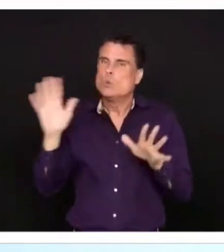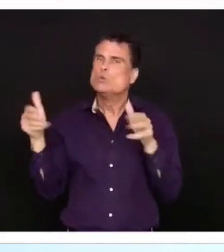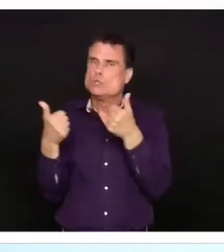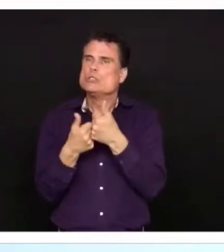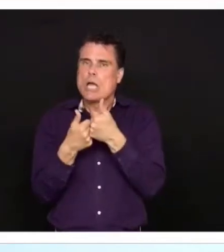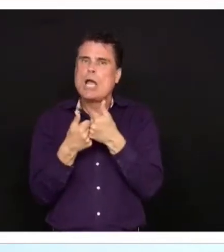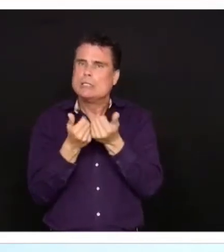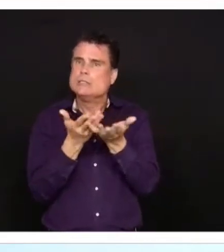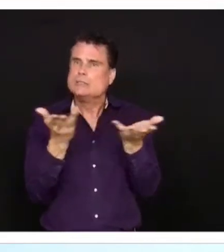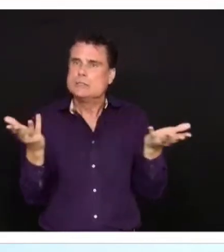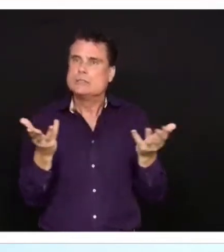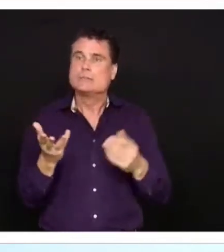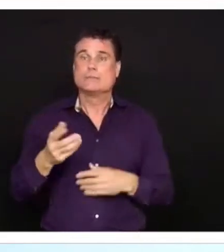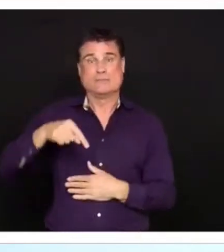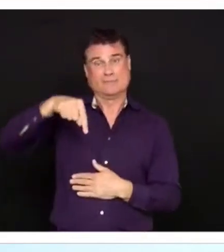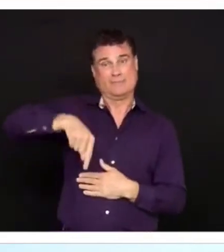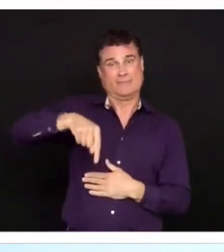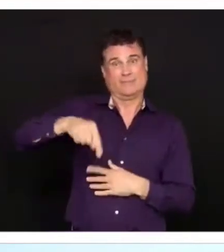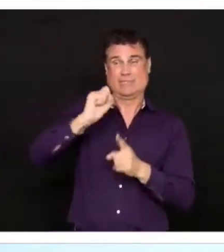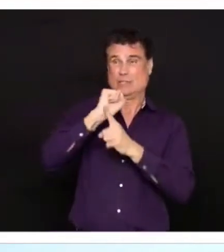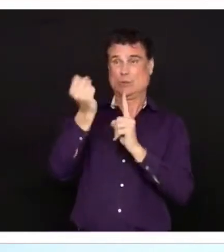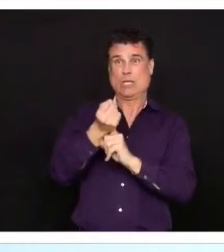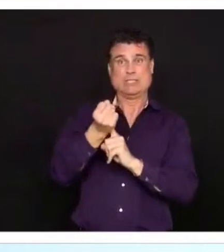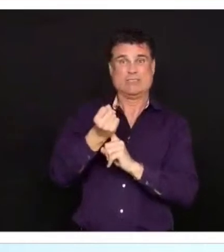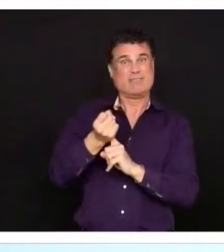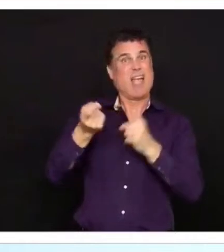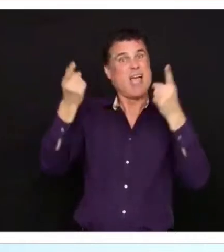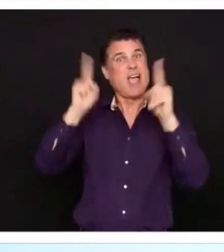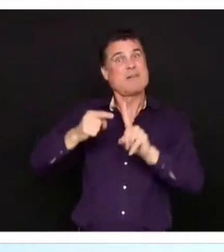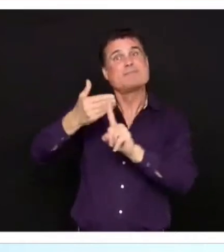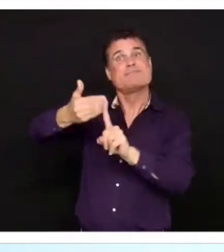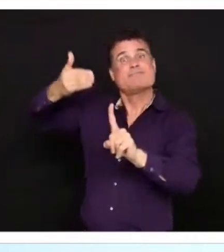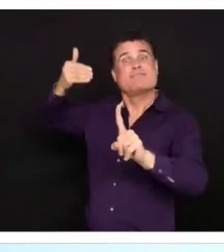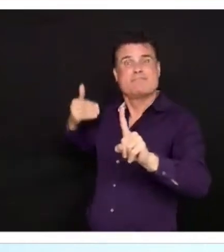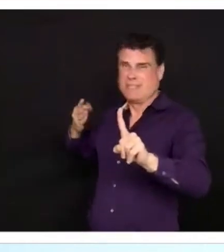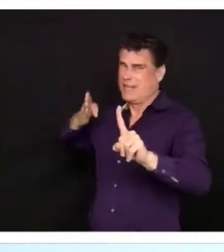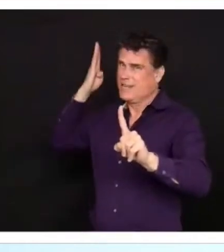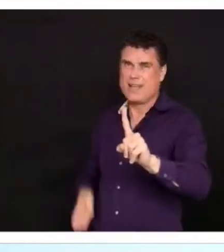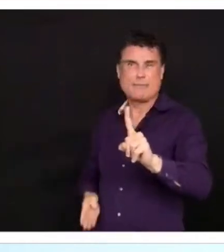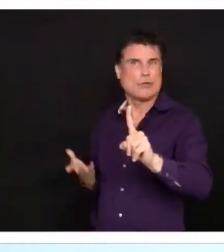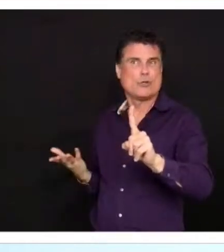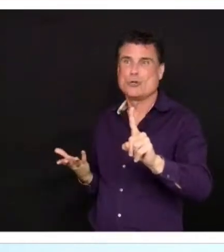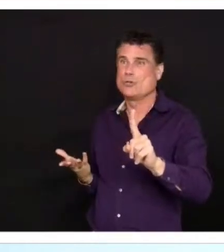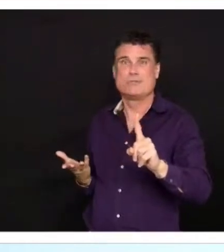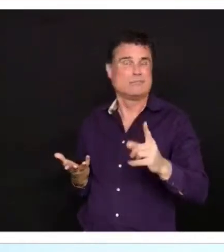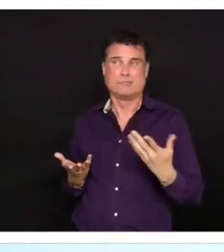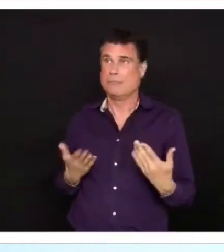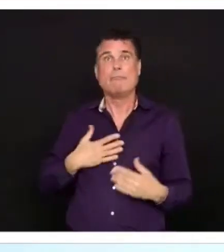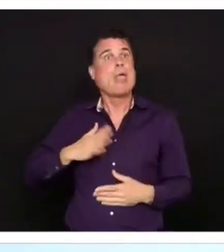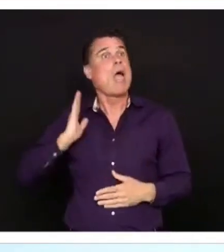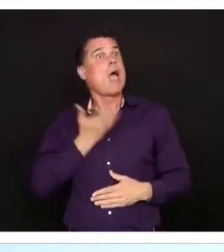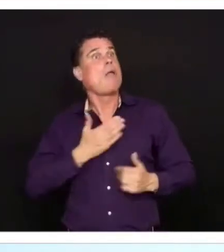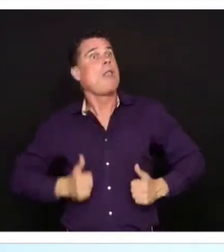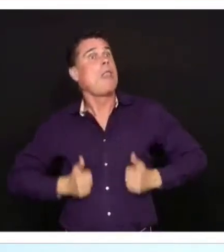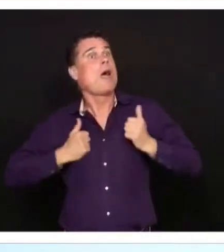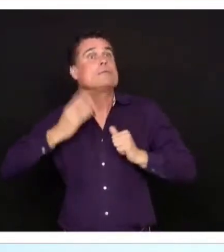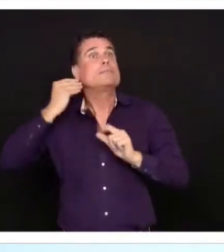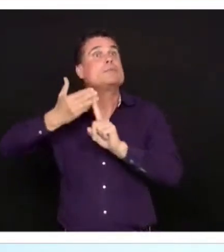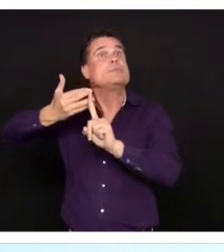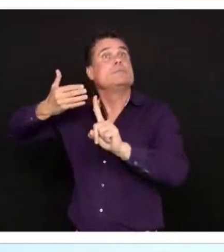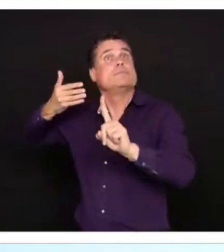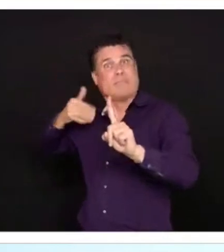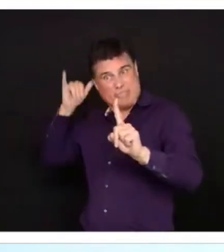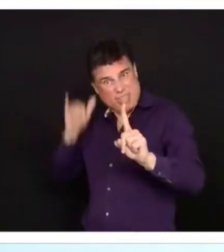as a community, and thus we've never had to determine how to become less confined than we are now. And this will be a